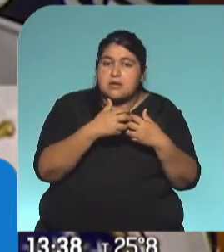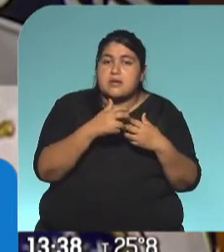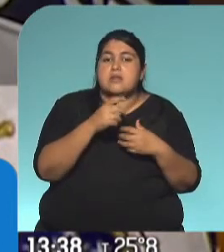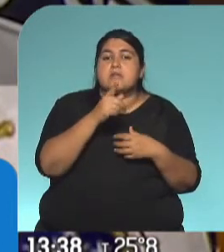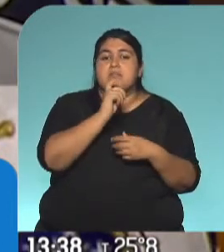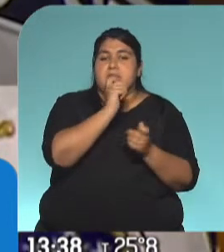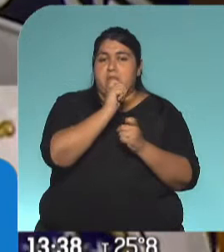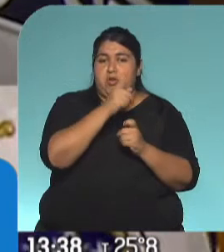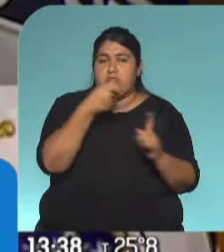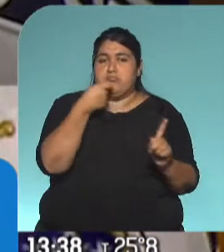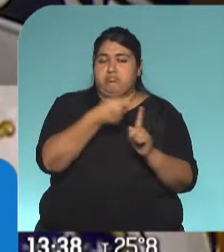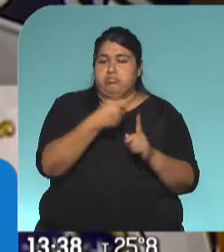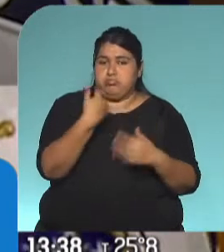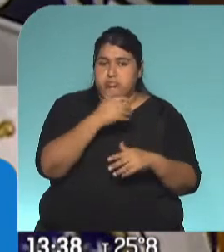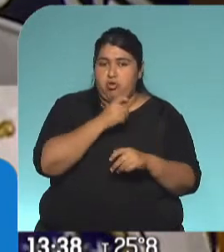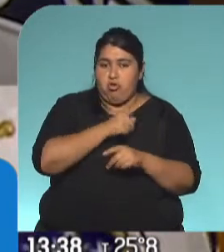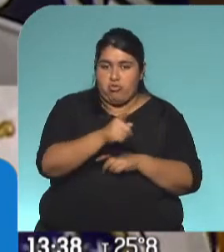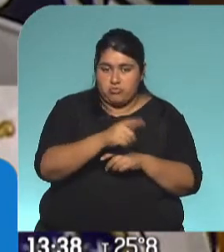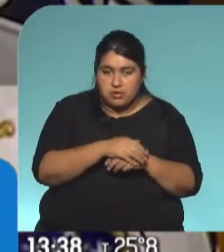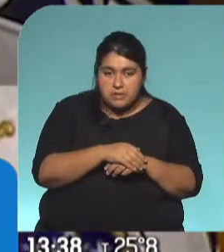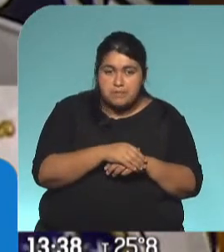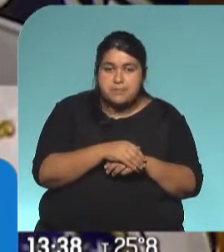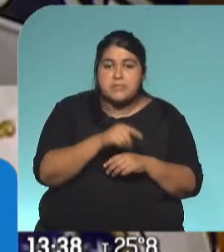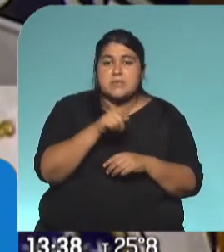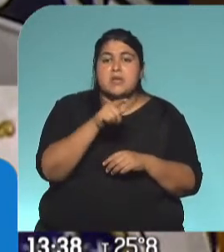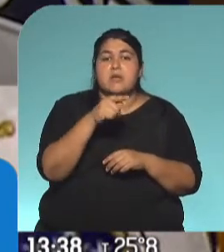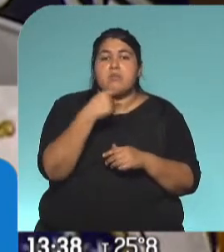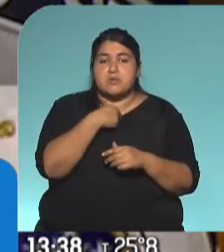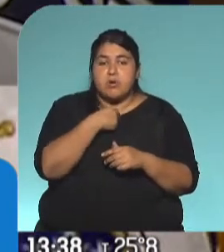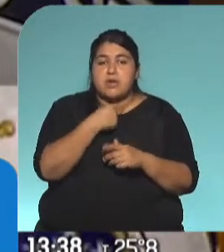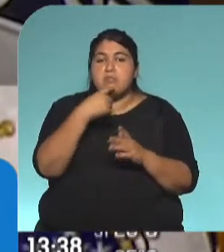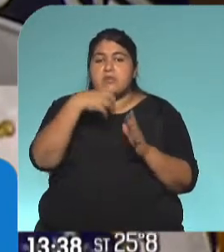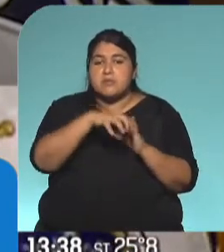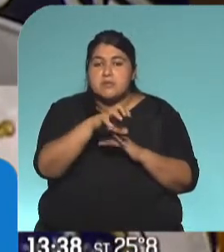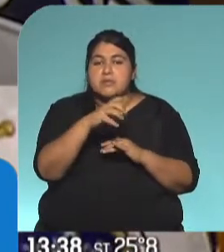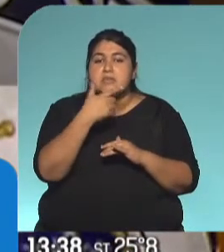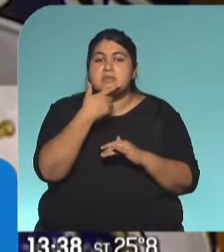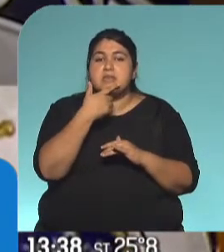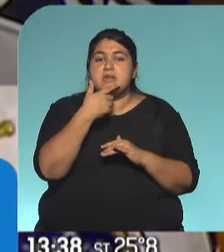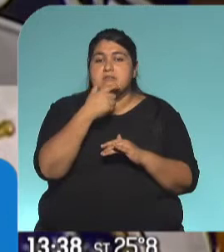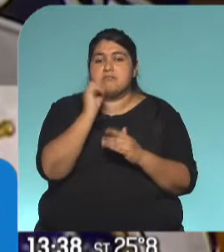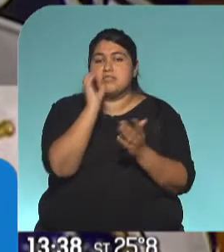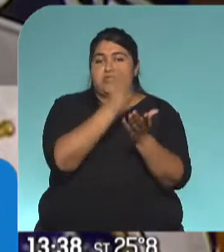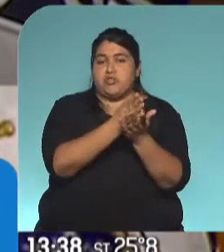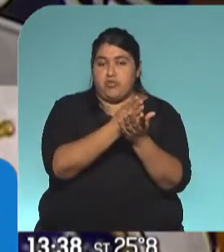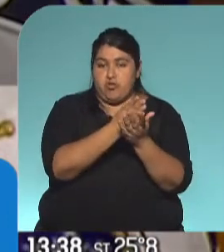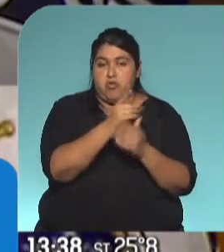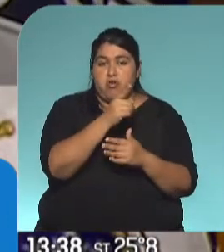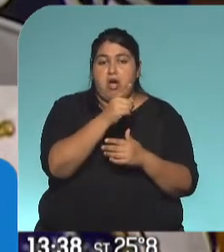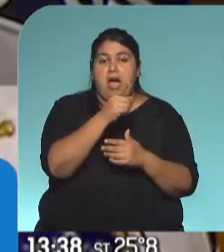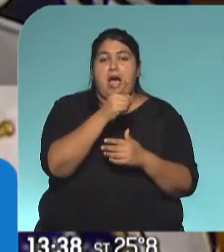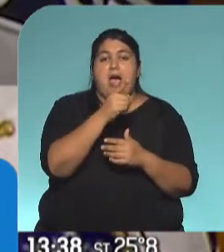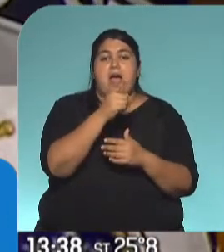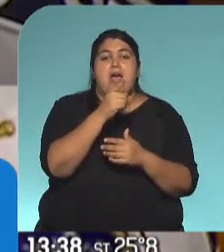Khashoggi. It's precisely why the Department of the Treasury sanctioned Ahmed al-Asiri for